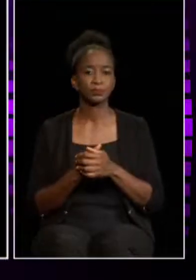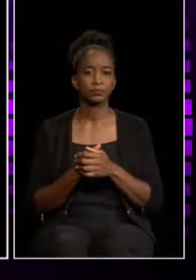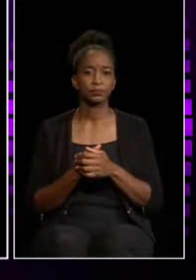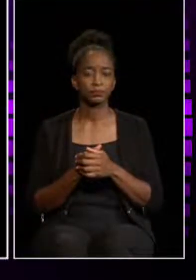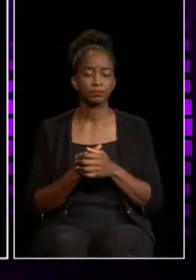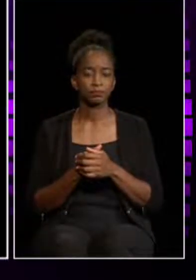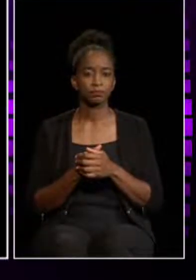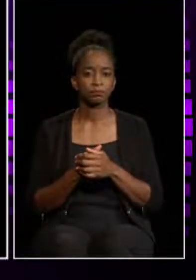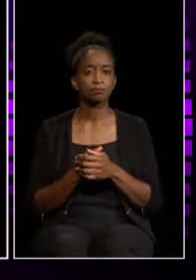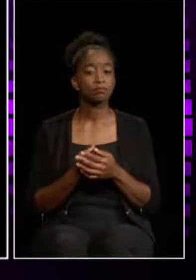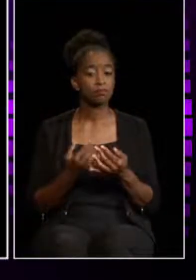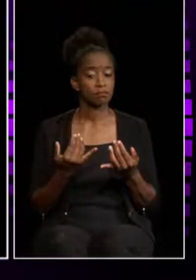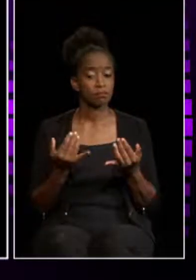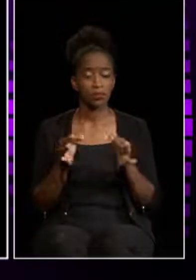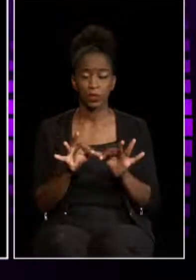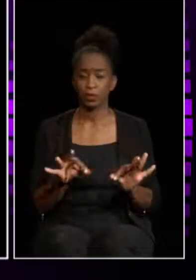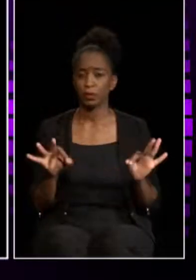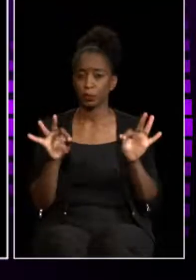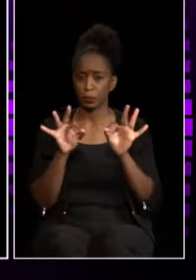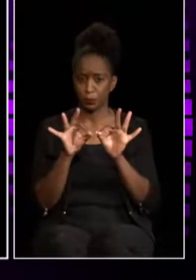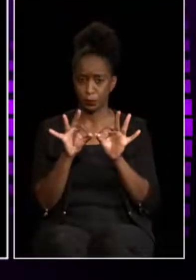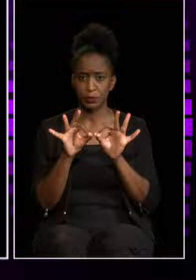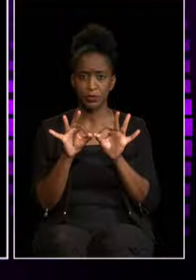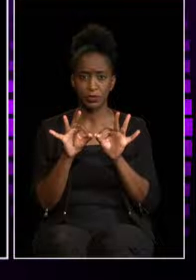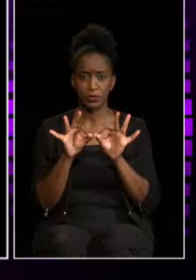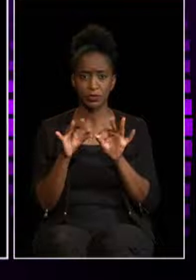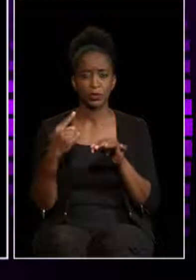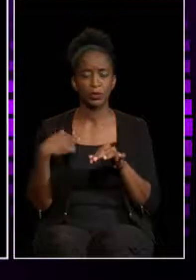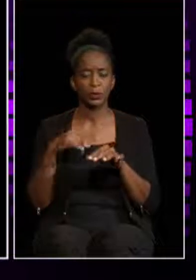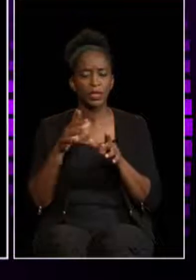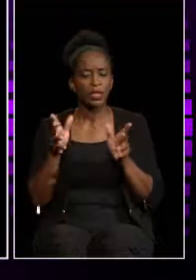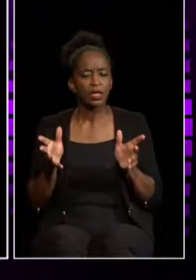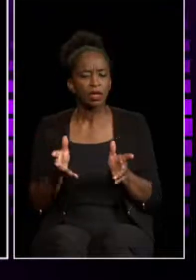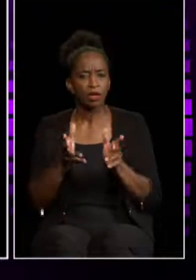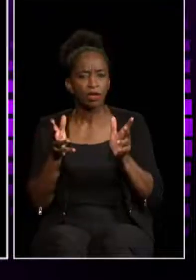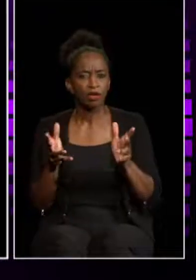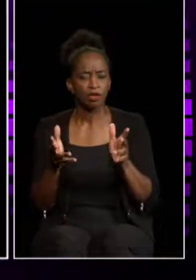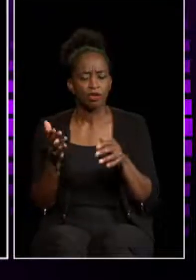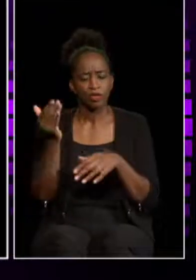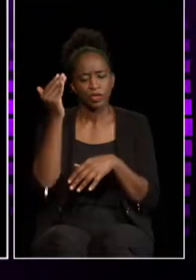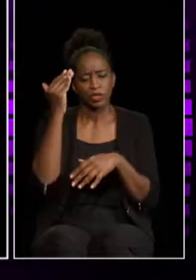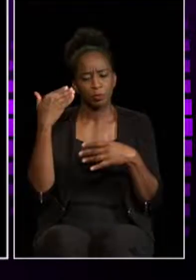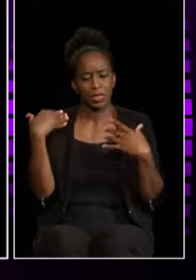need to take as a country is promoting mental health rather than avoiding it.